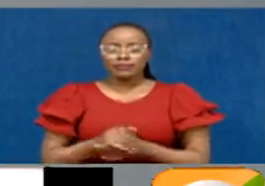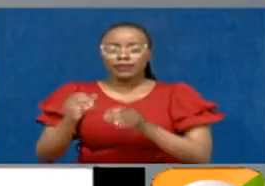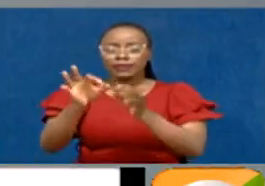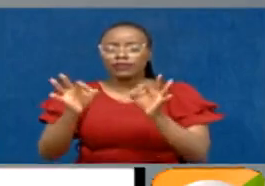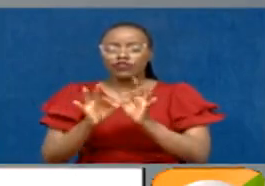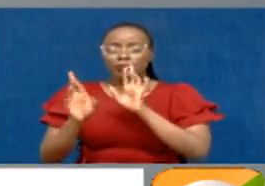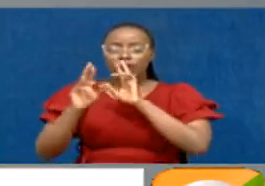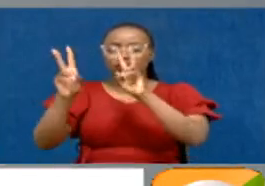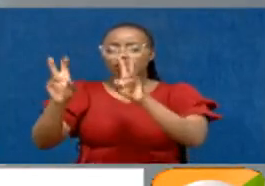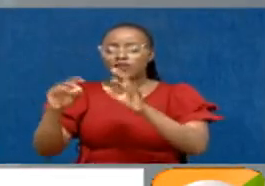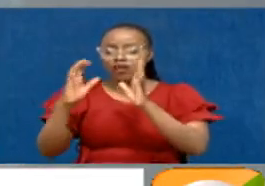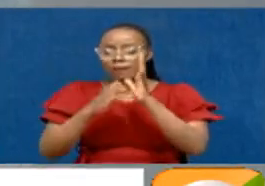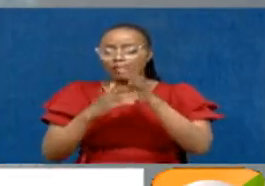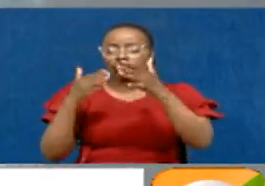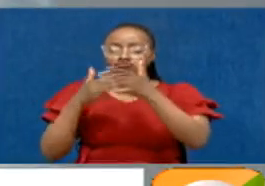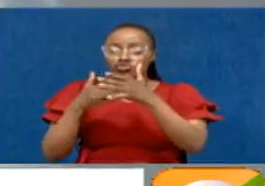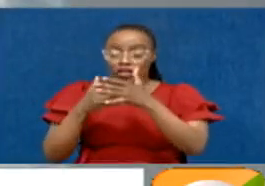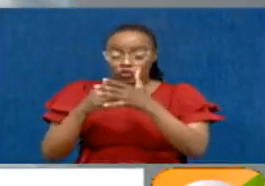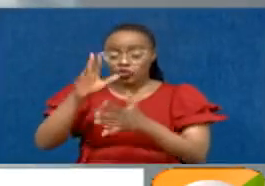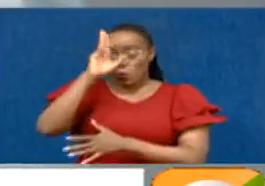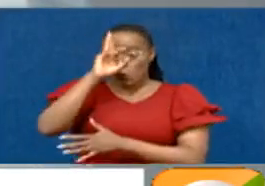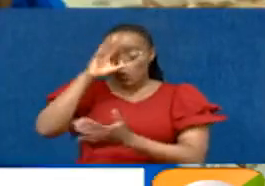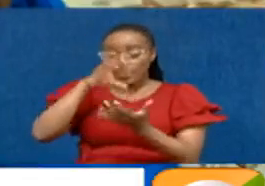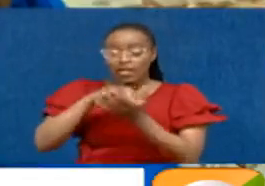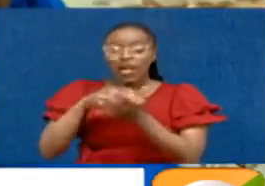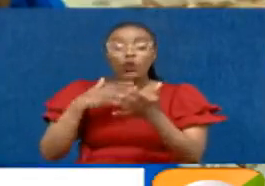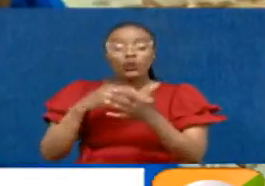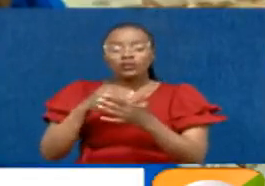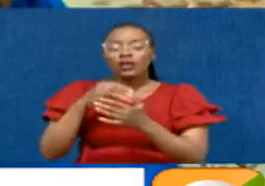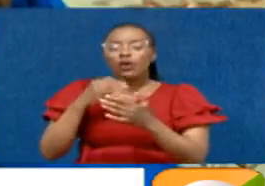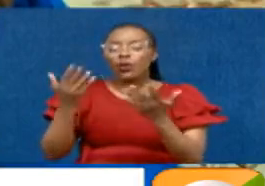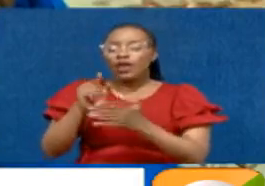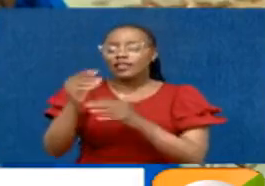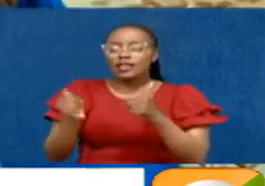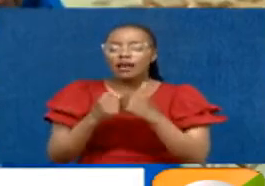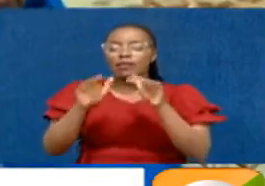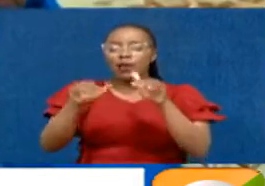The family reported the matter to the Machakos Junction Police Station, where the incident occurred, and are